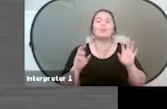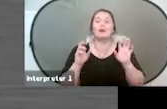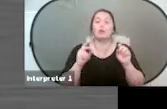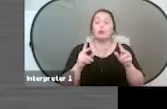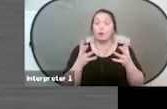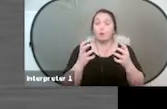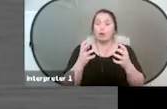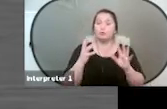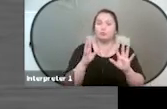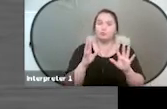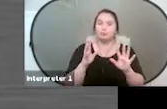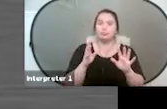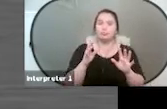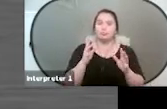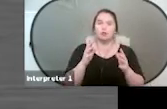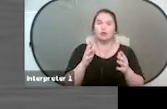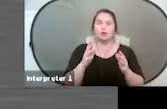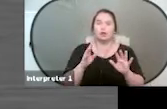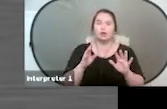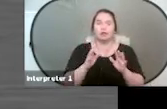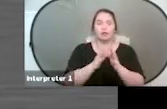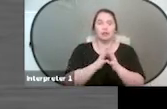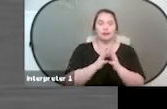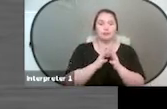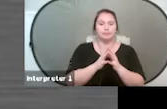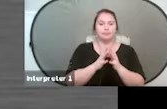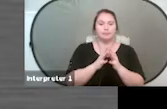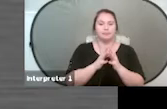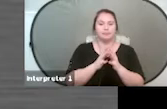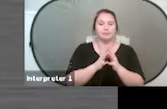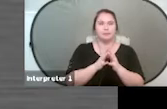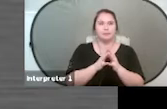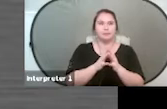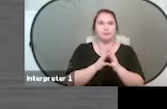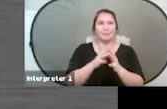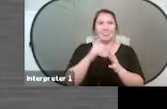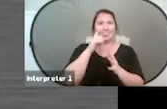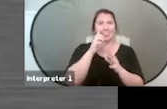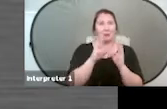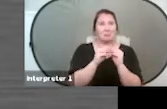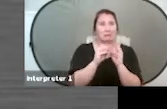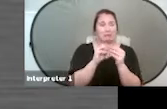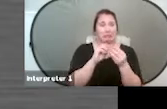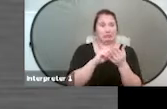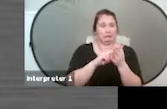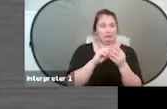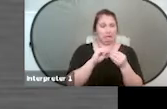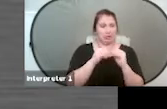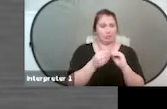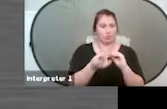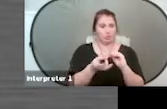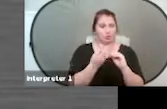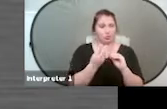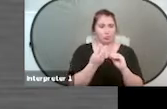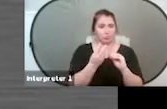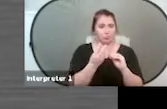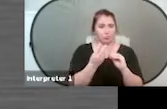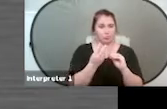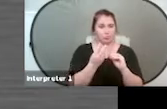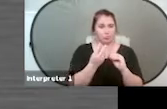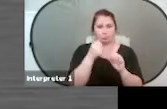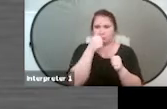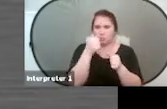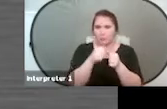back for just a second to our meeting. I think this might have been meeting 2. Yes. When we were talking about